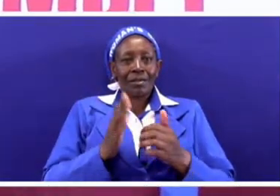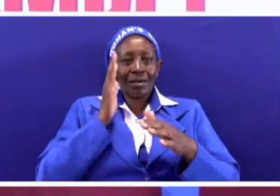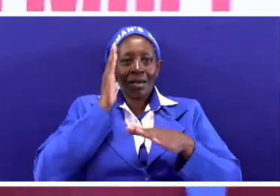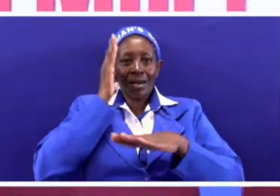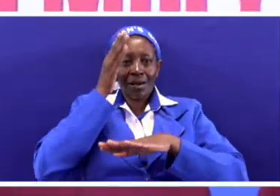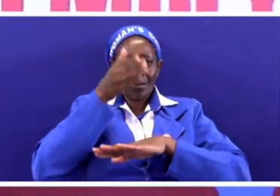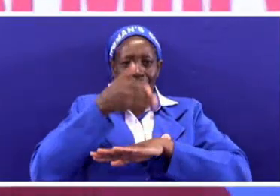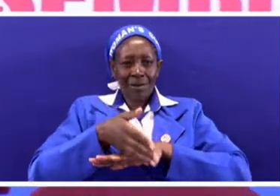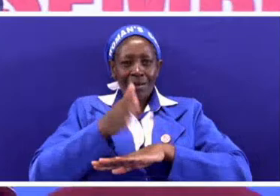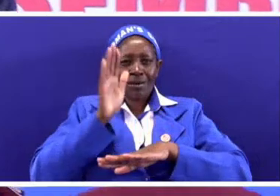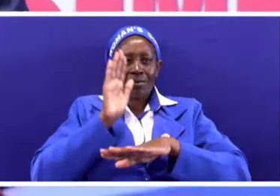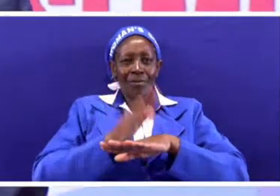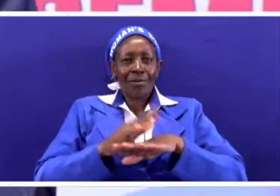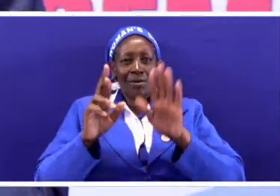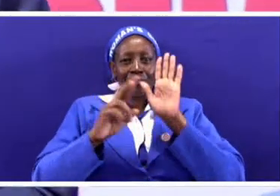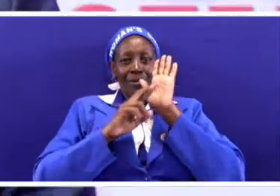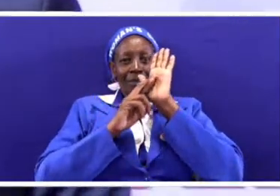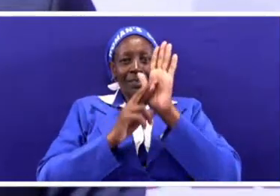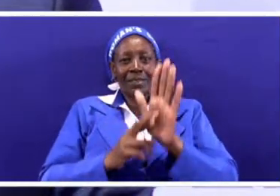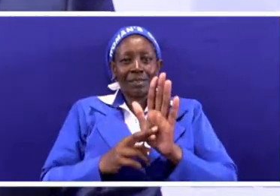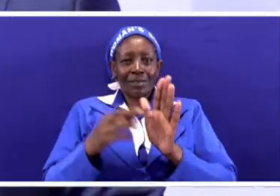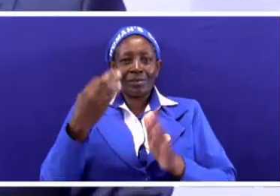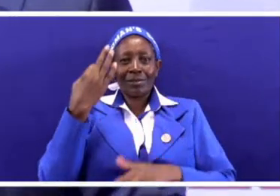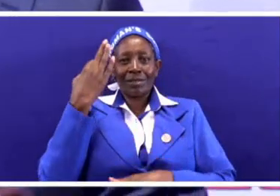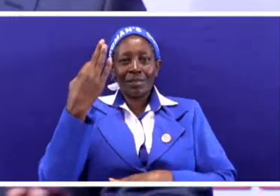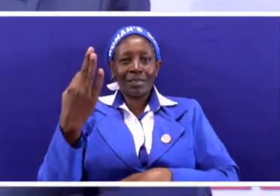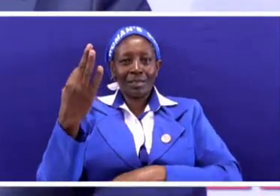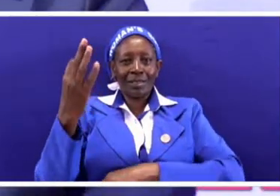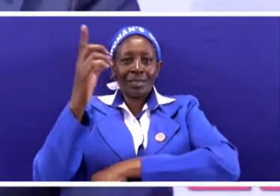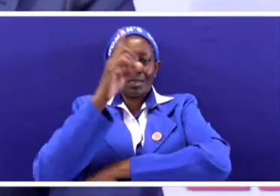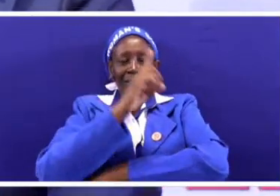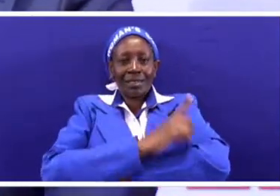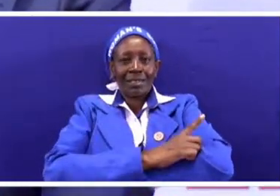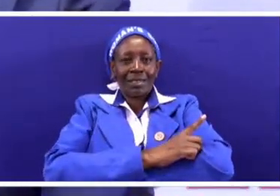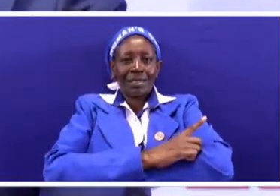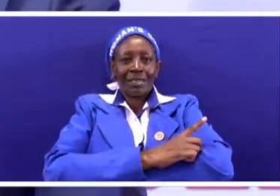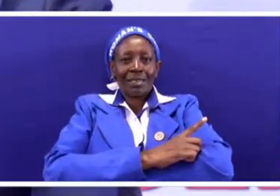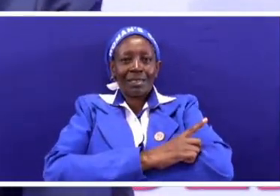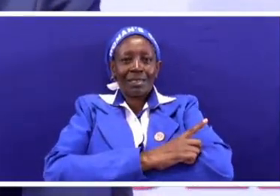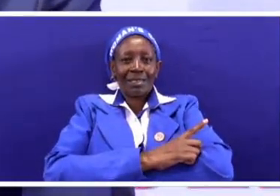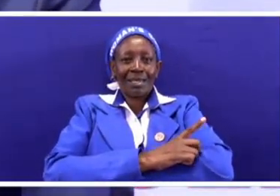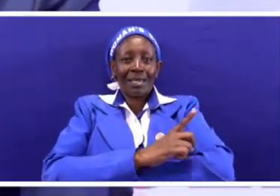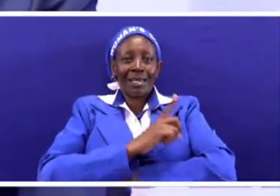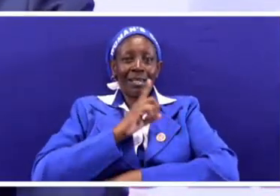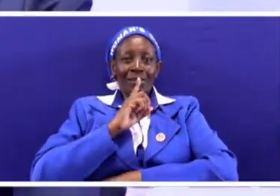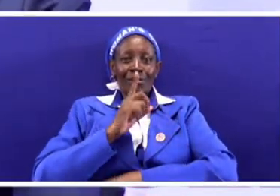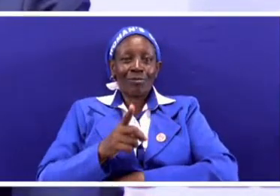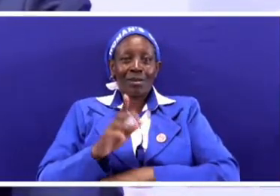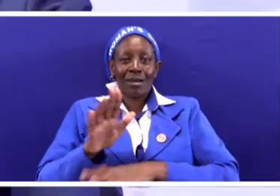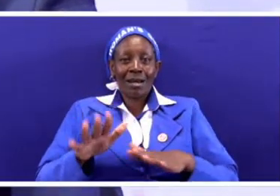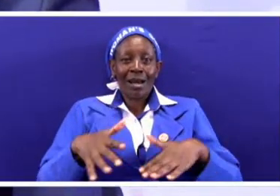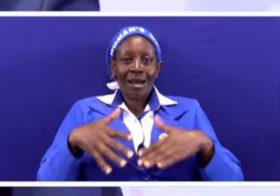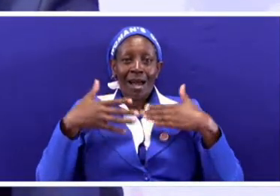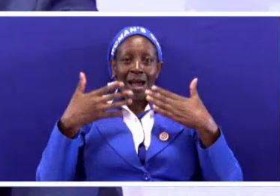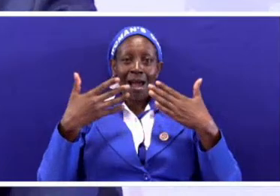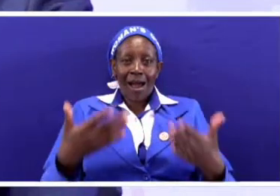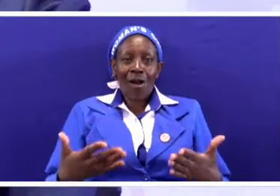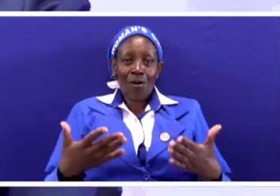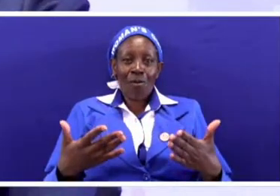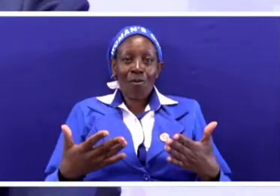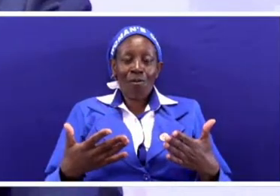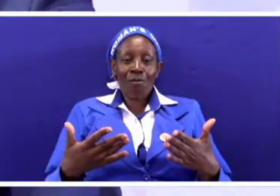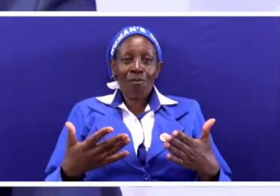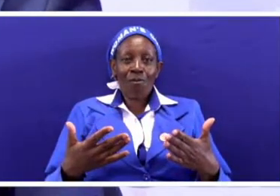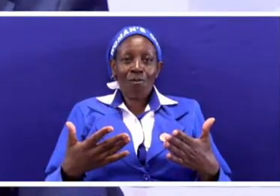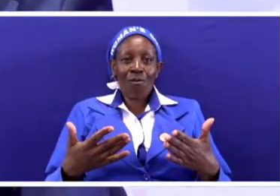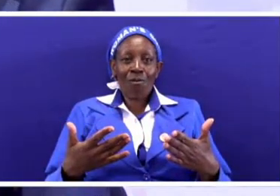presentation for 3 days, I am not very sure that I know how to really head such